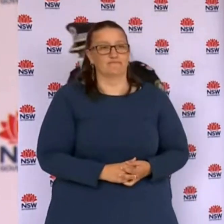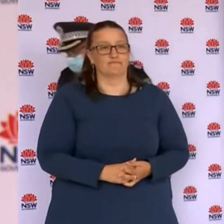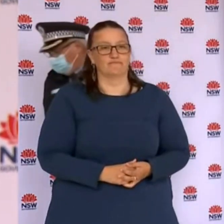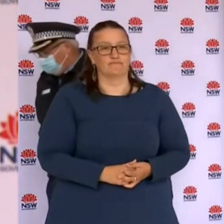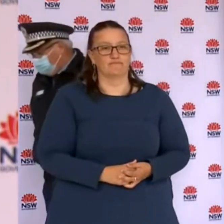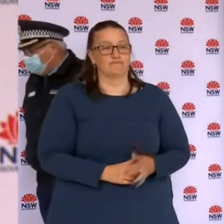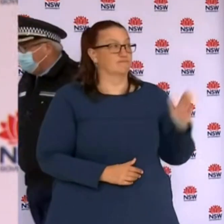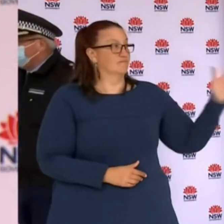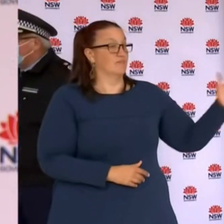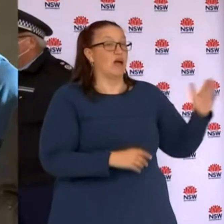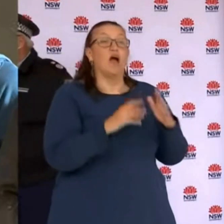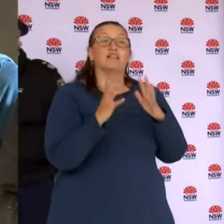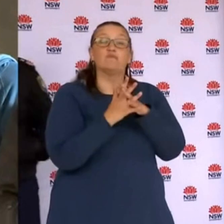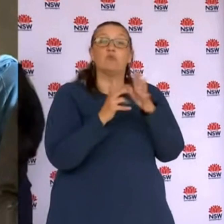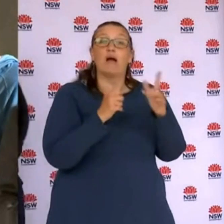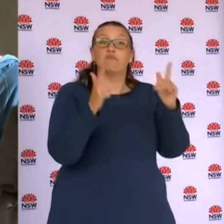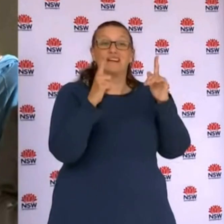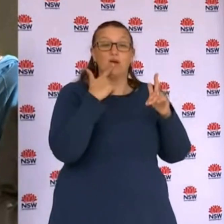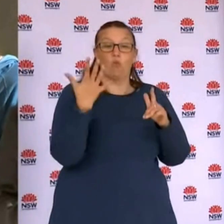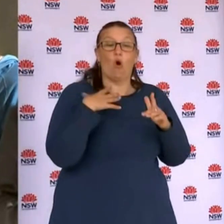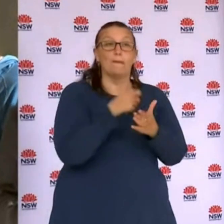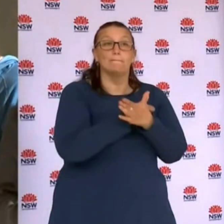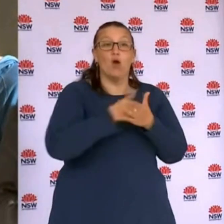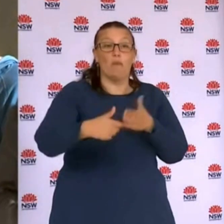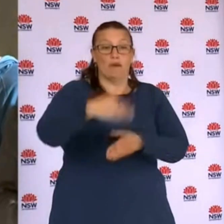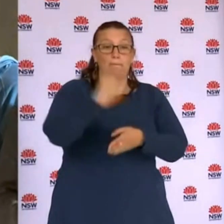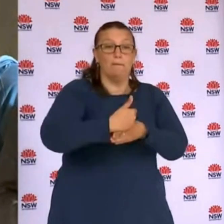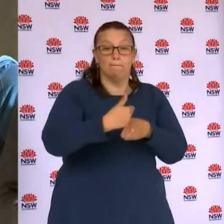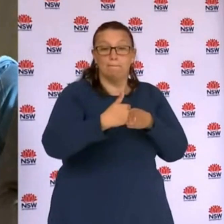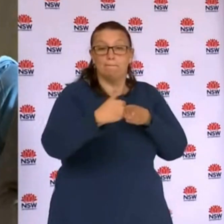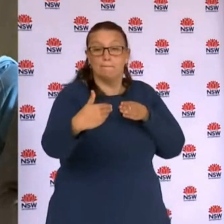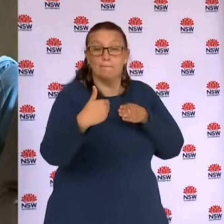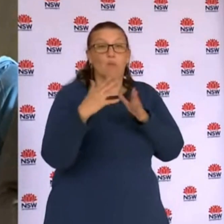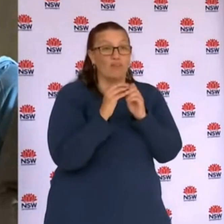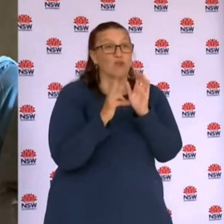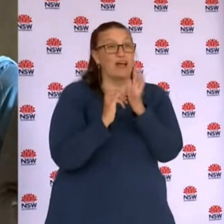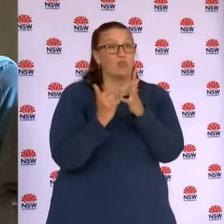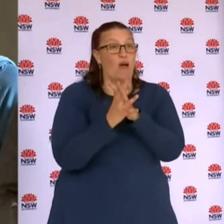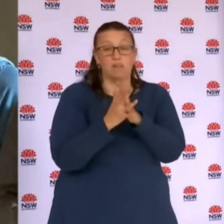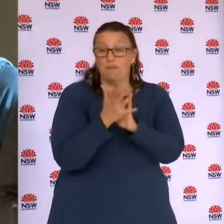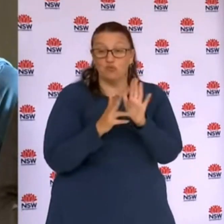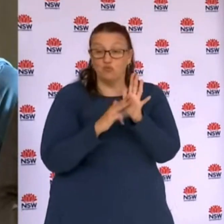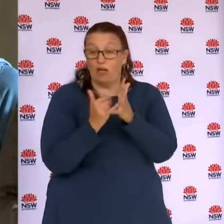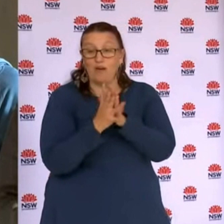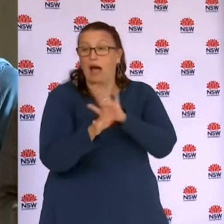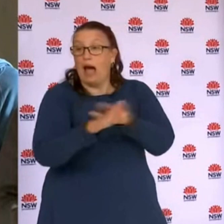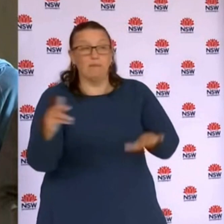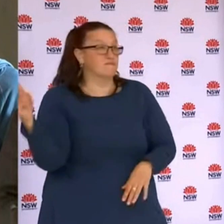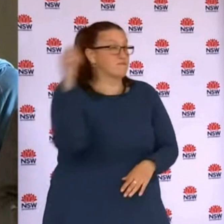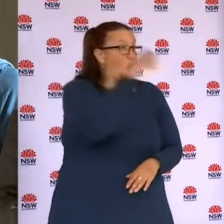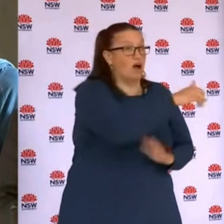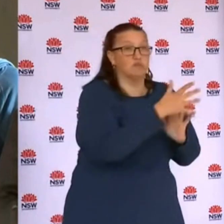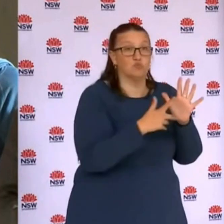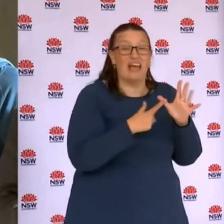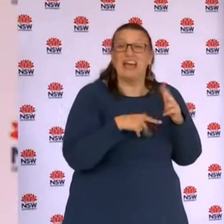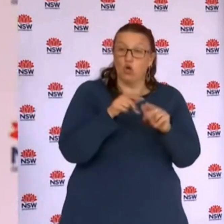he's considering a permanent hard border with New South Wales if you don't crush the virus itself or the Delta variant. What would be